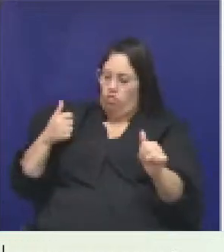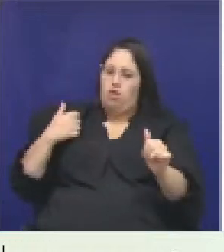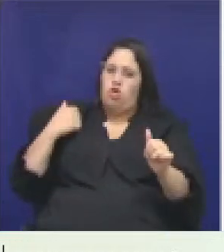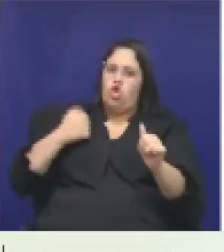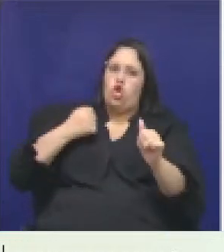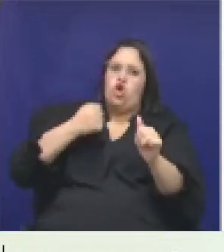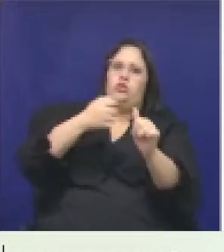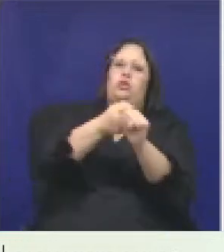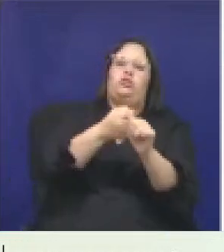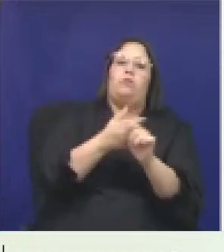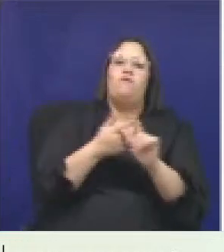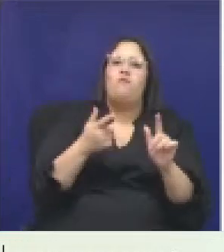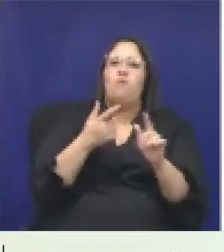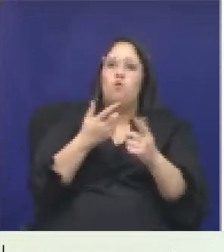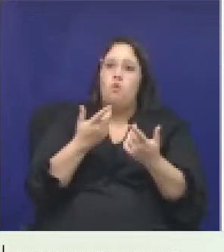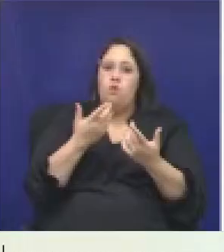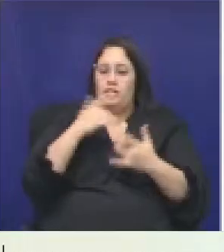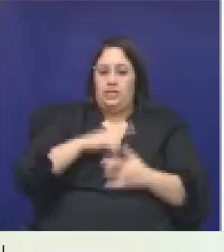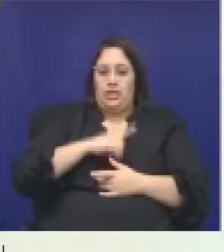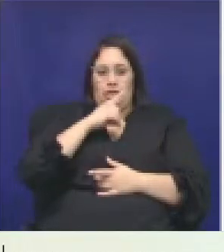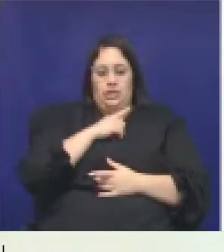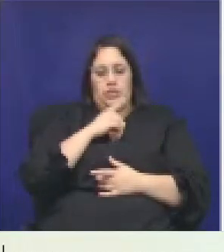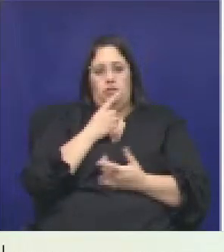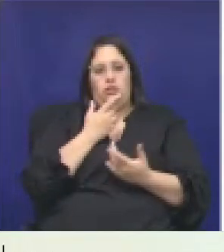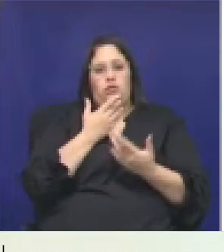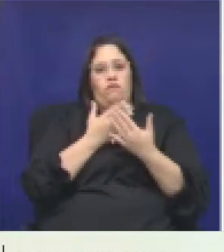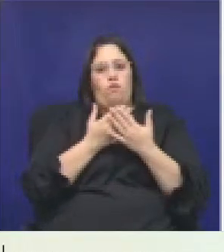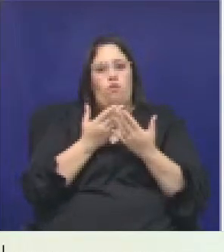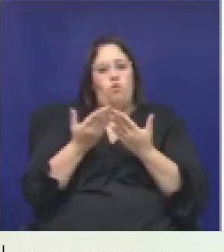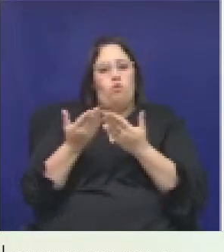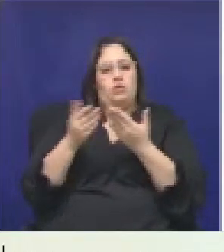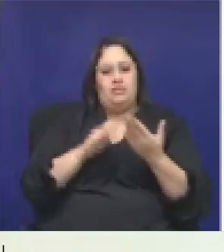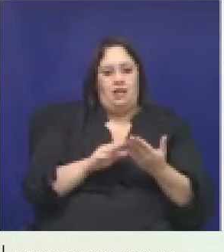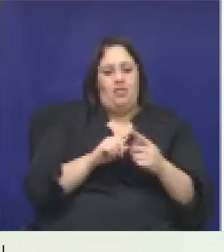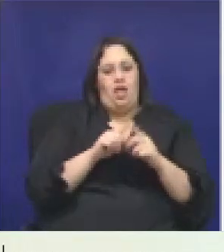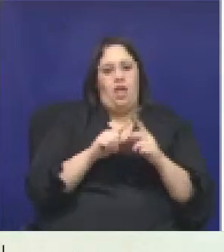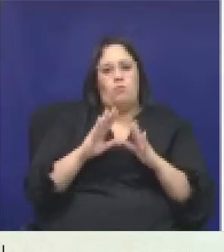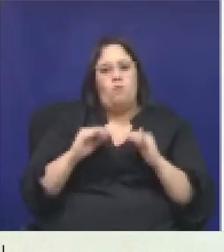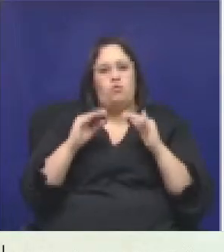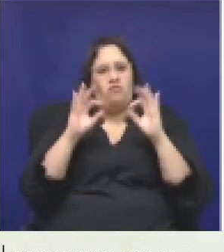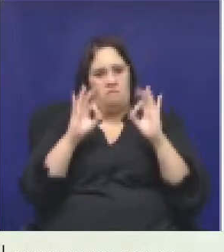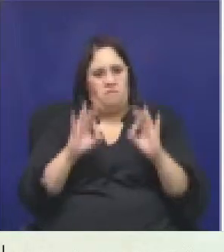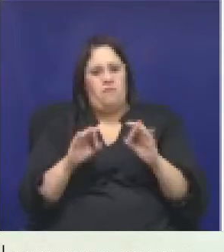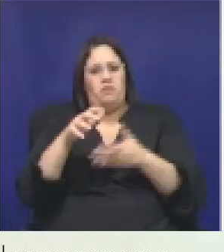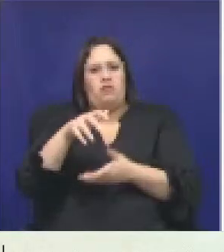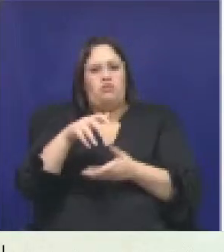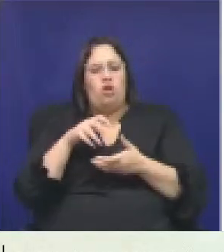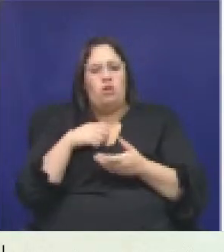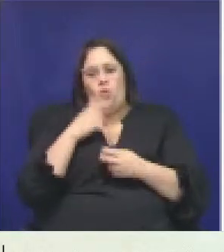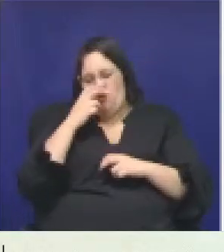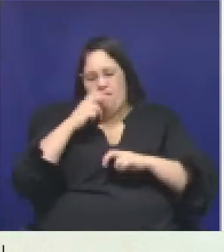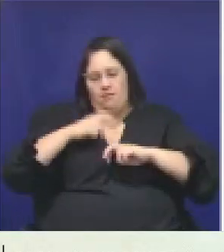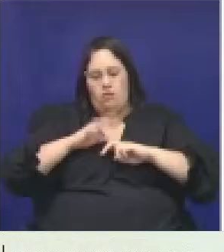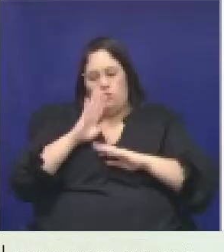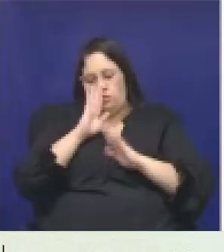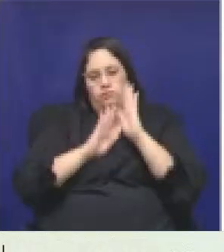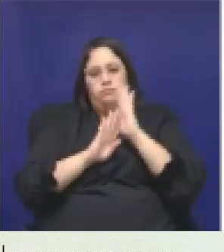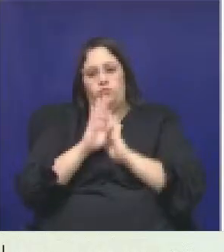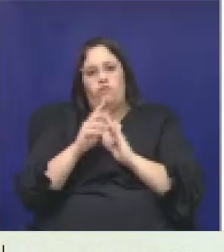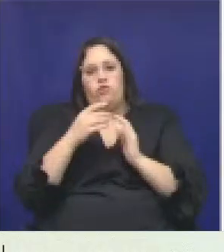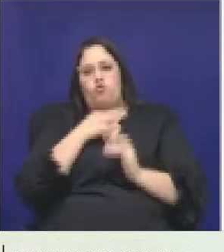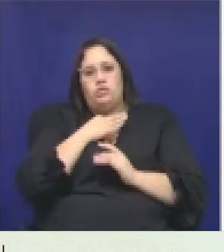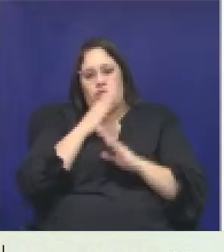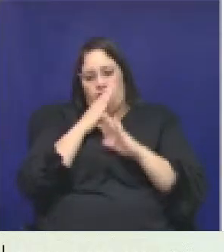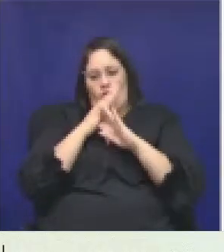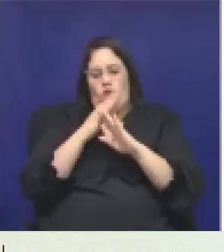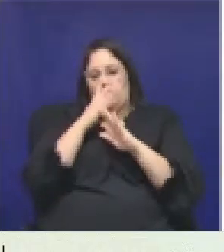years. For the sake of dignity to the deceased and promotion of accurate data, we must increase our risk and